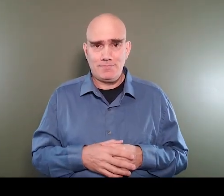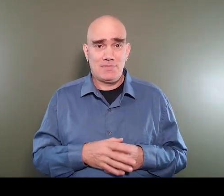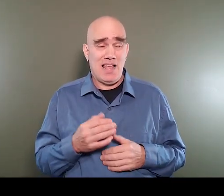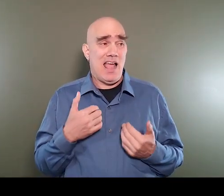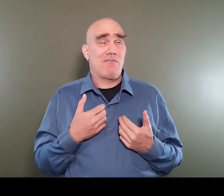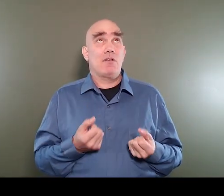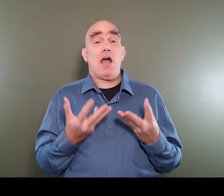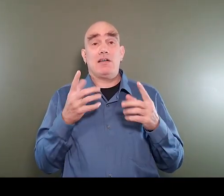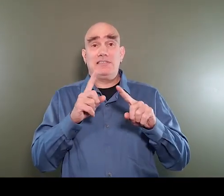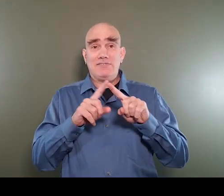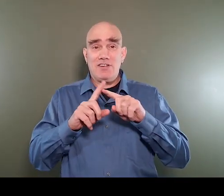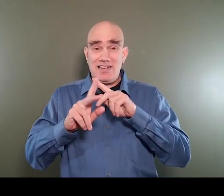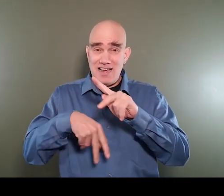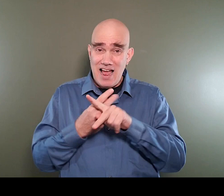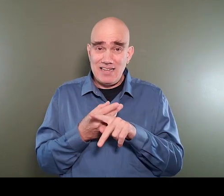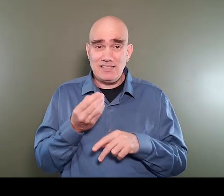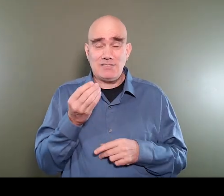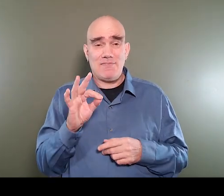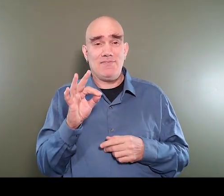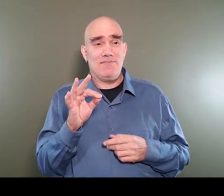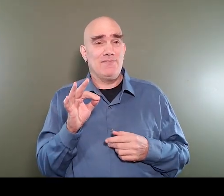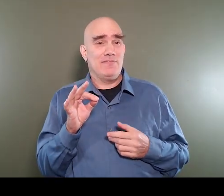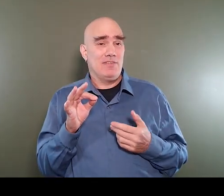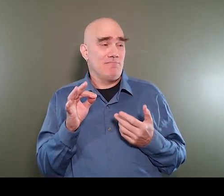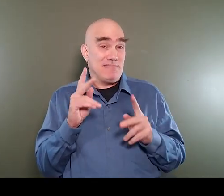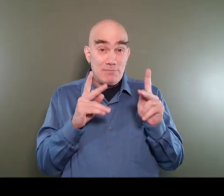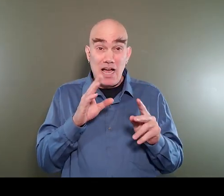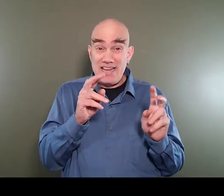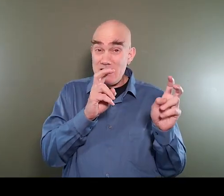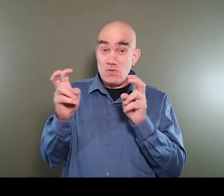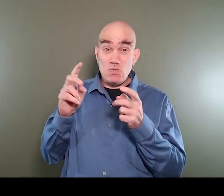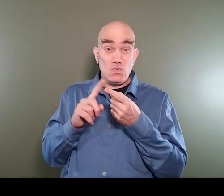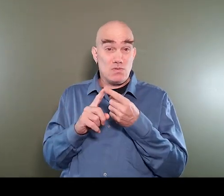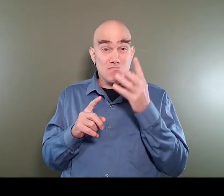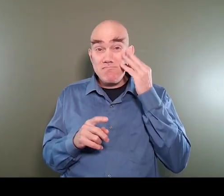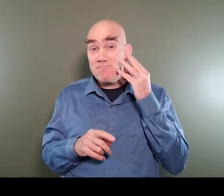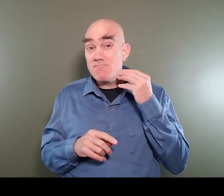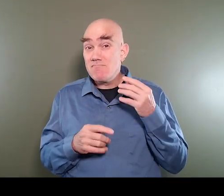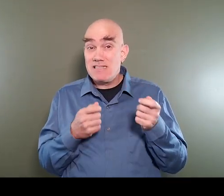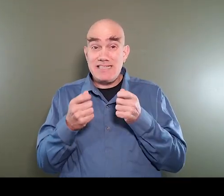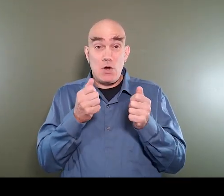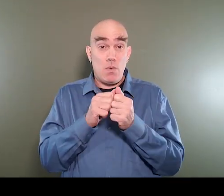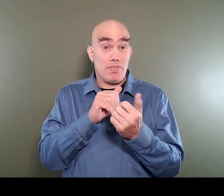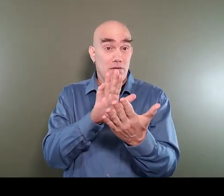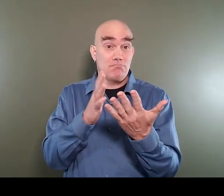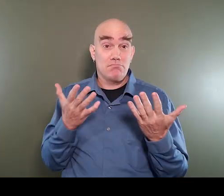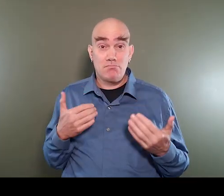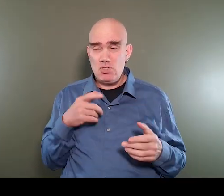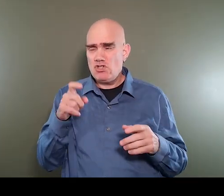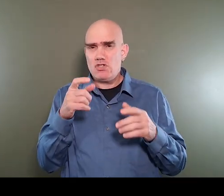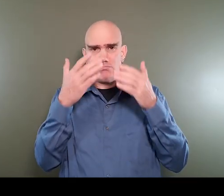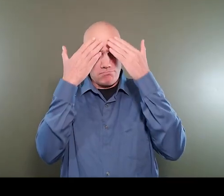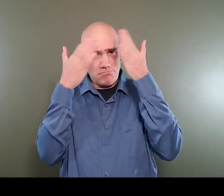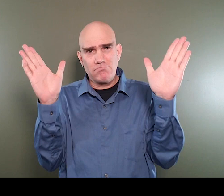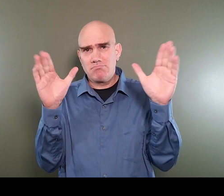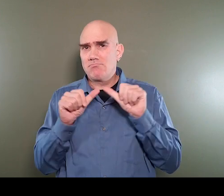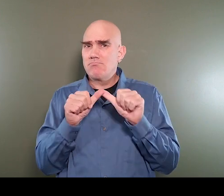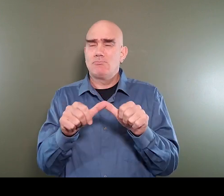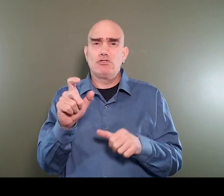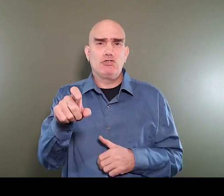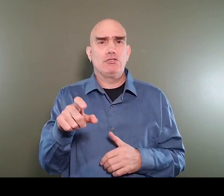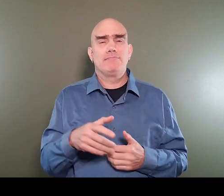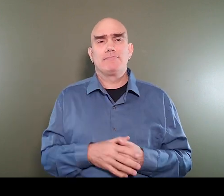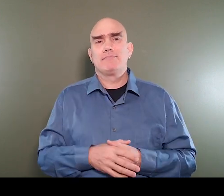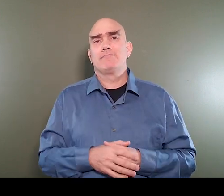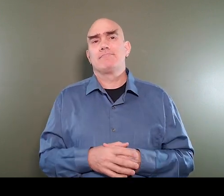of people, and there are a lot of different kinds of people and issues to deal with. You